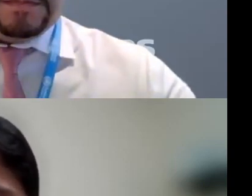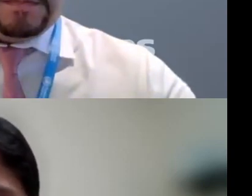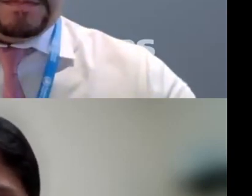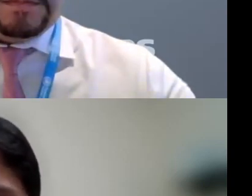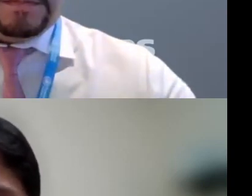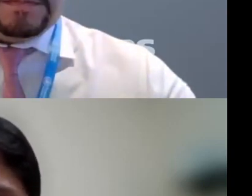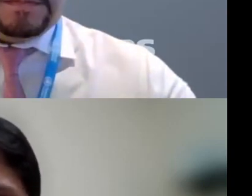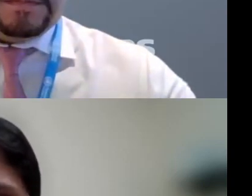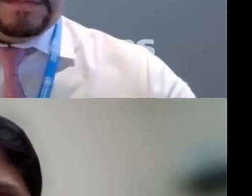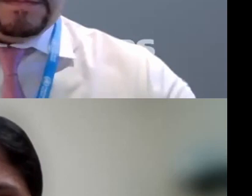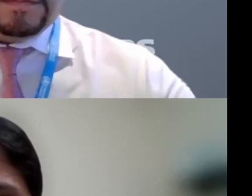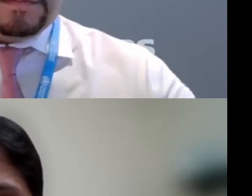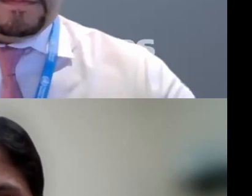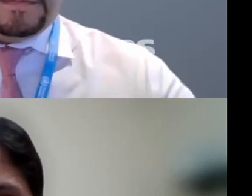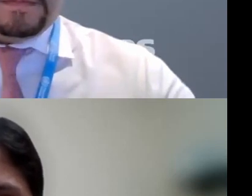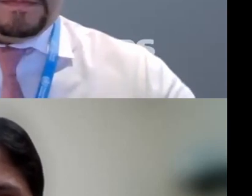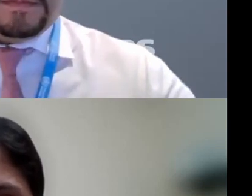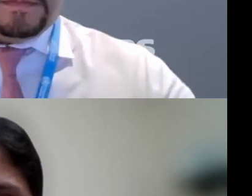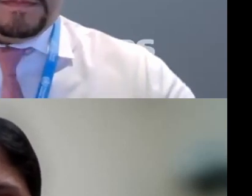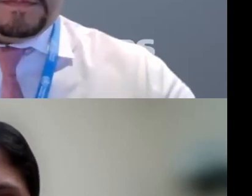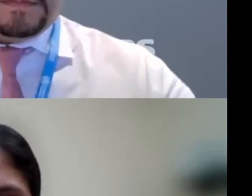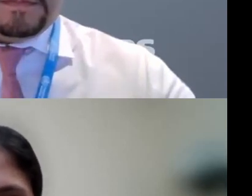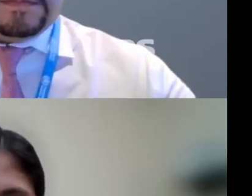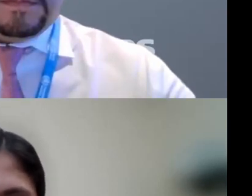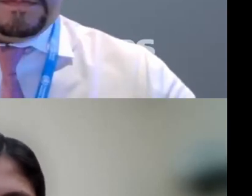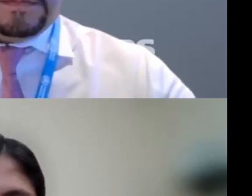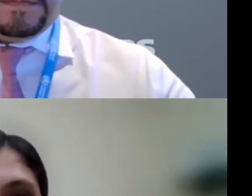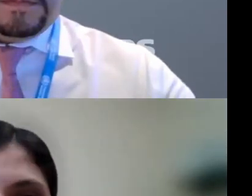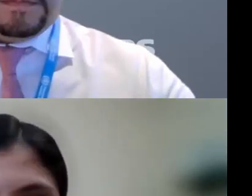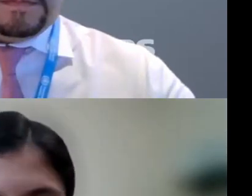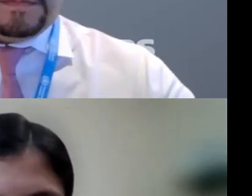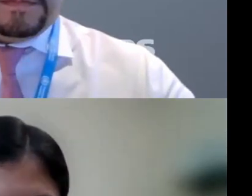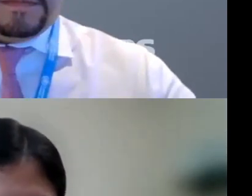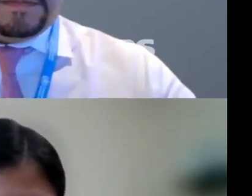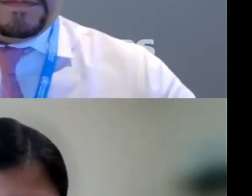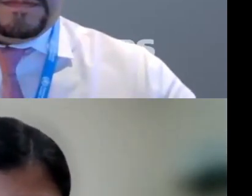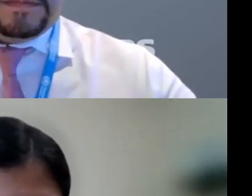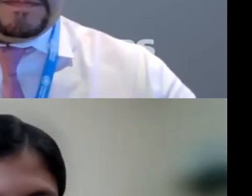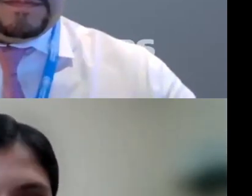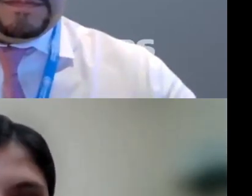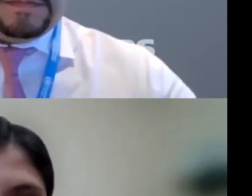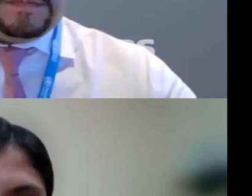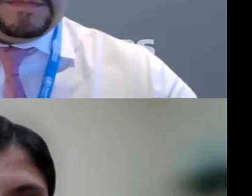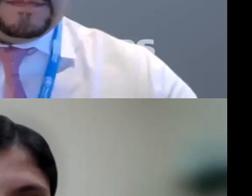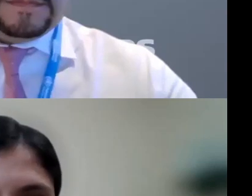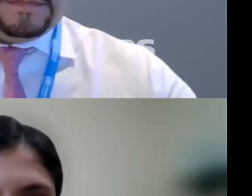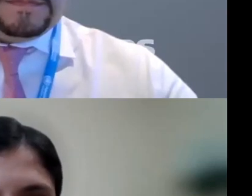persons of disabilities, who are the persons with disabilities, where are we? It is important to have